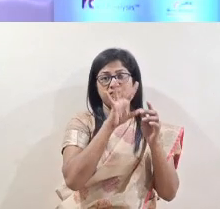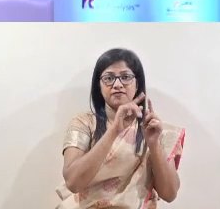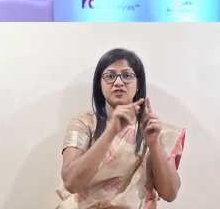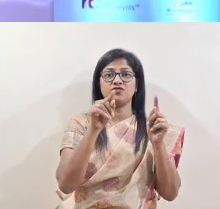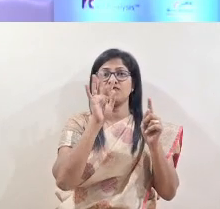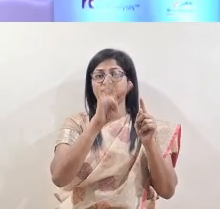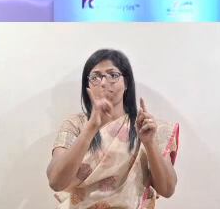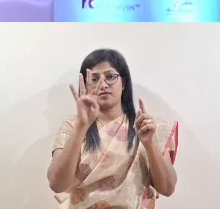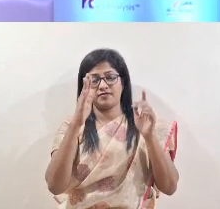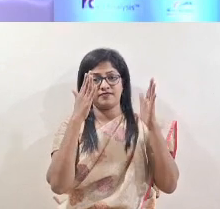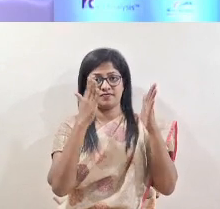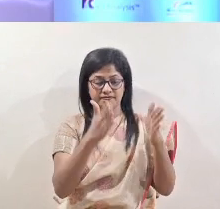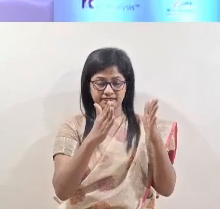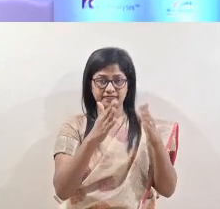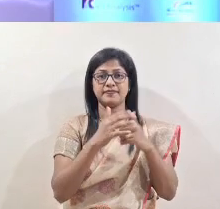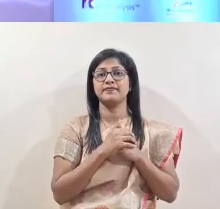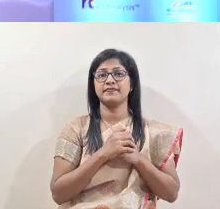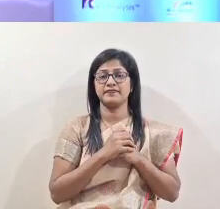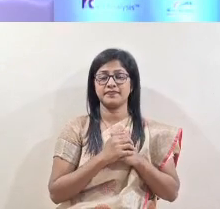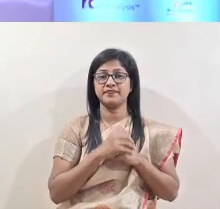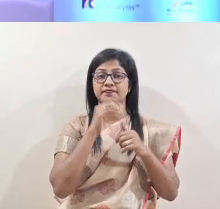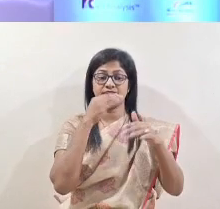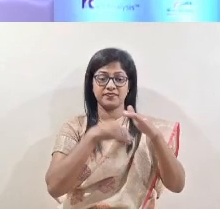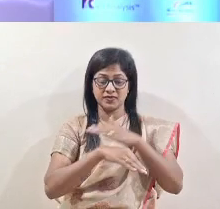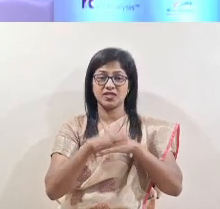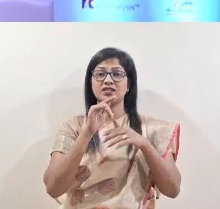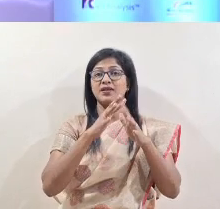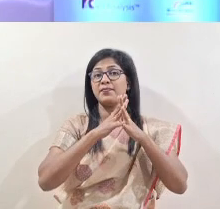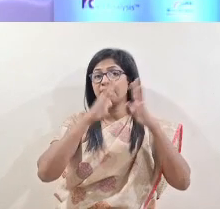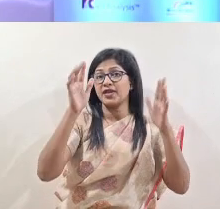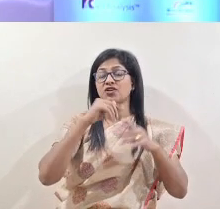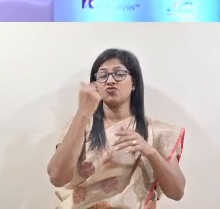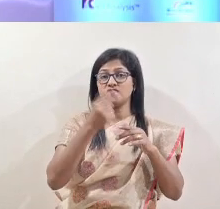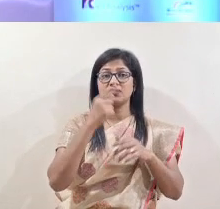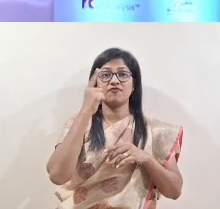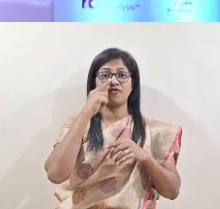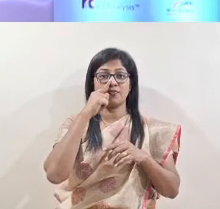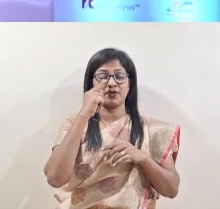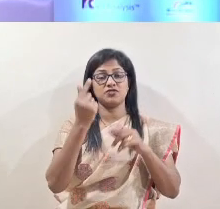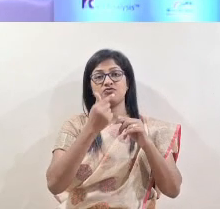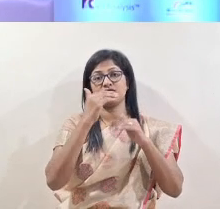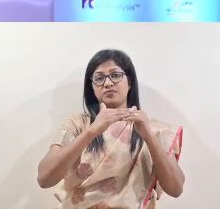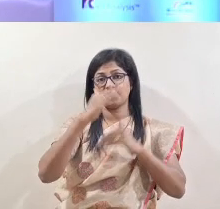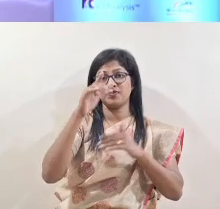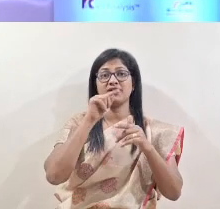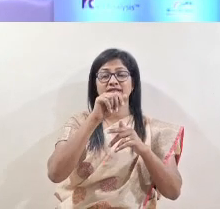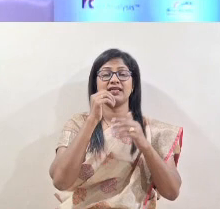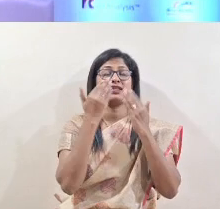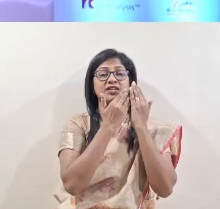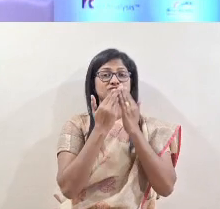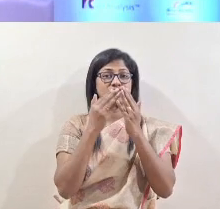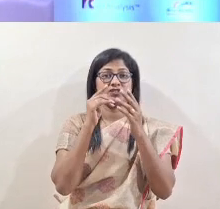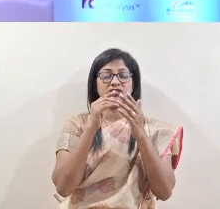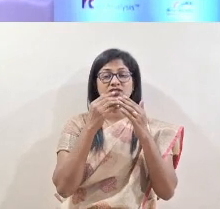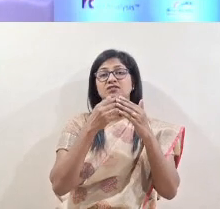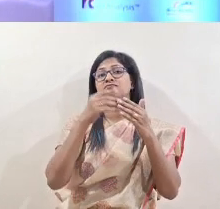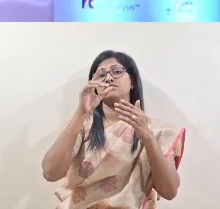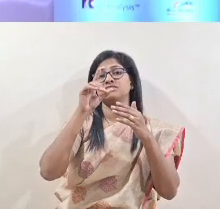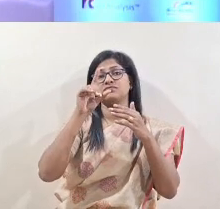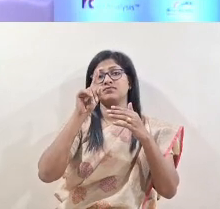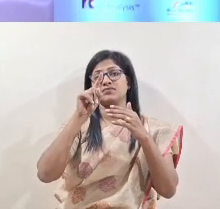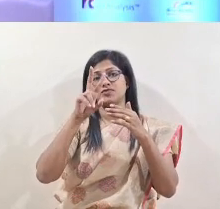to 44 years. In that, the largest portion has the females, the education qualification up to the below intermediate